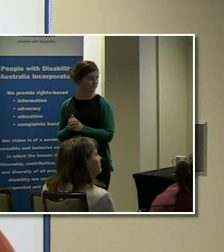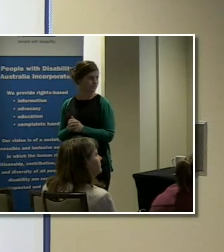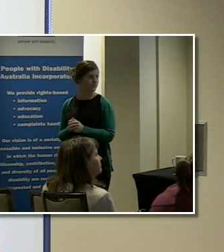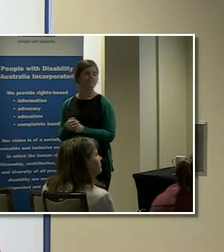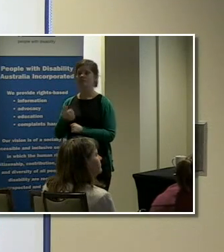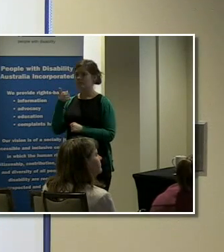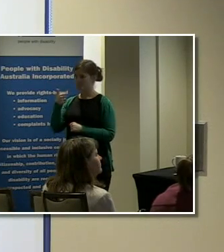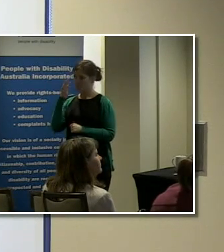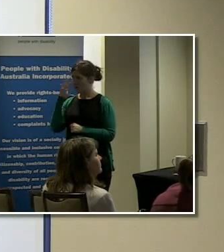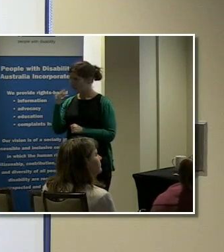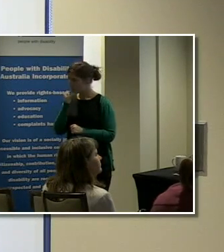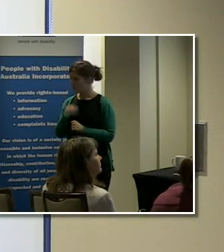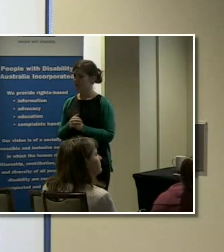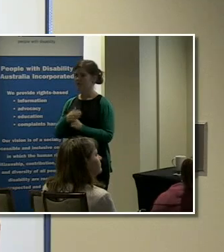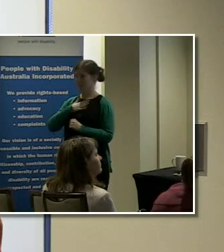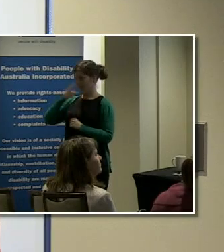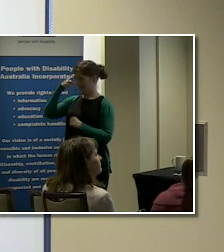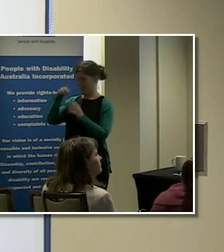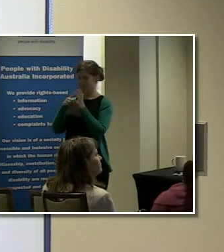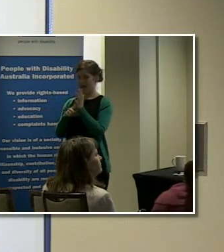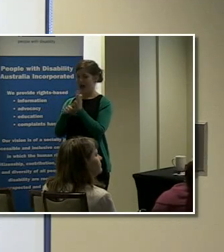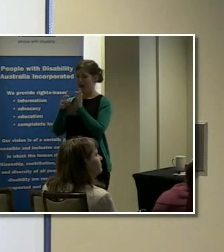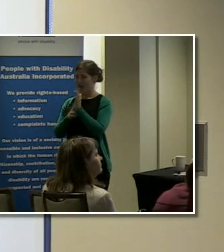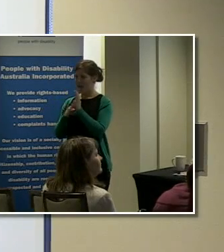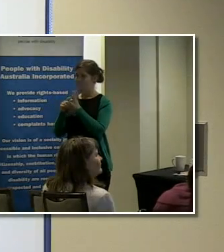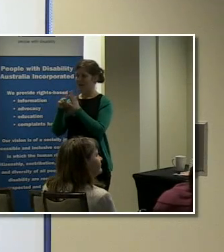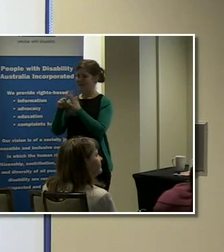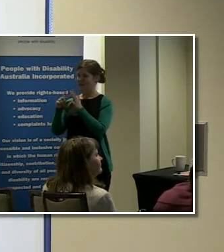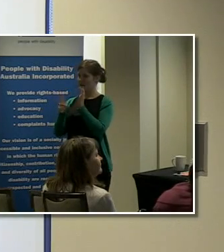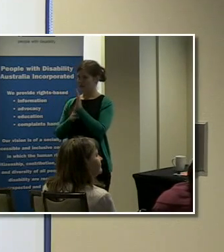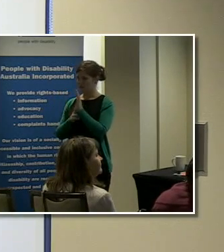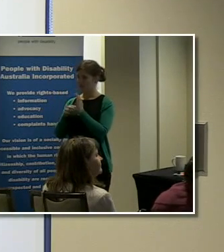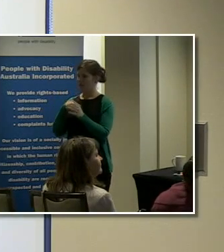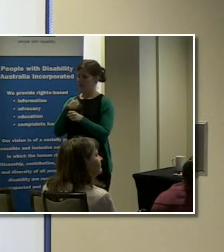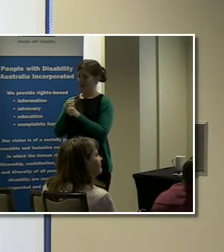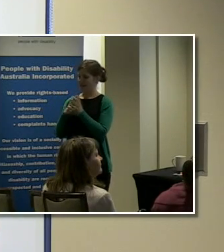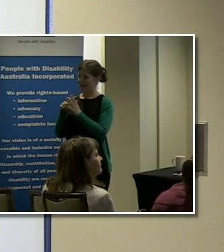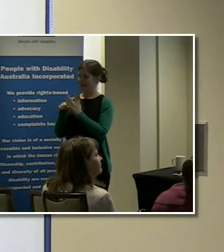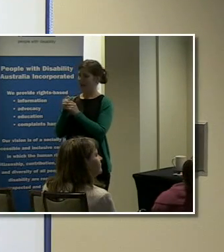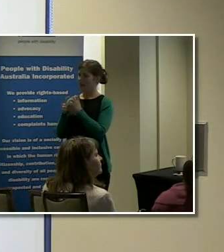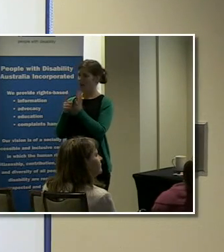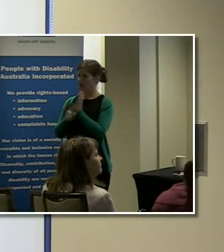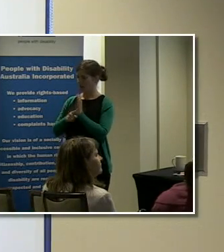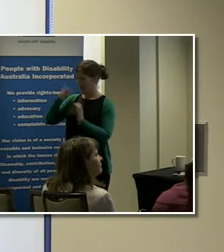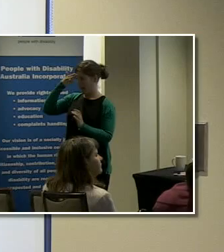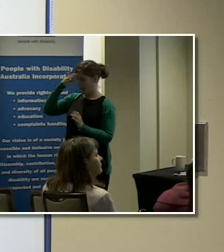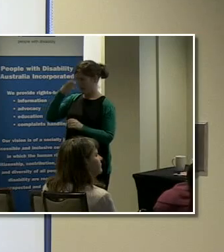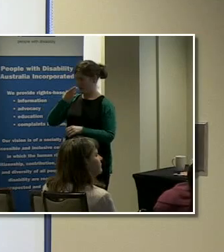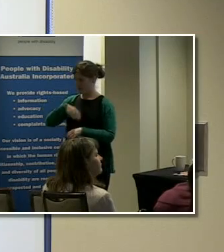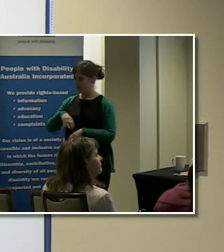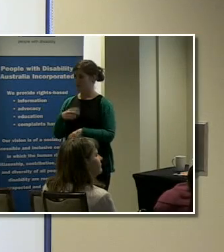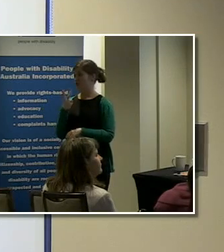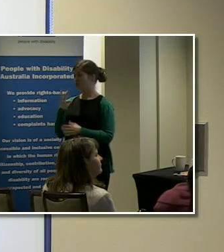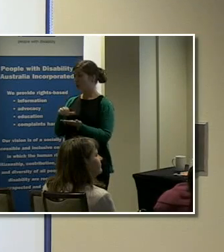Good afternoon. Once again, my name is Alan Madden, Gadigal Elder. First of all, two apologies for the